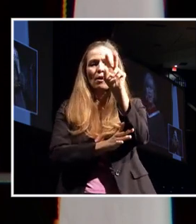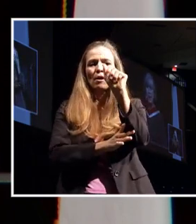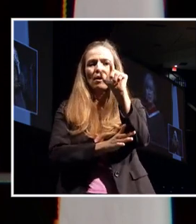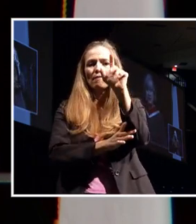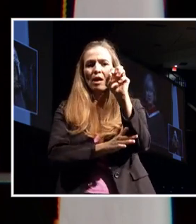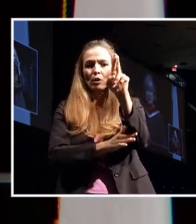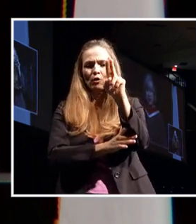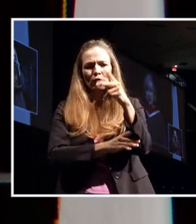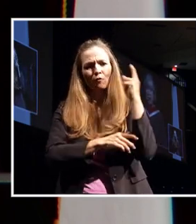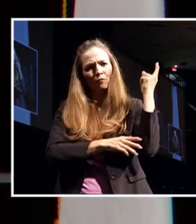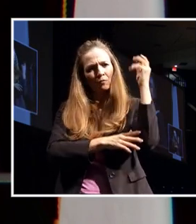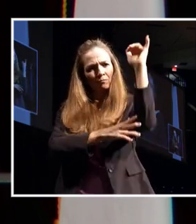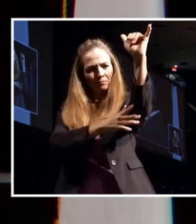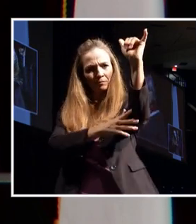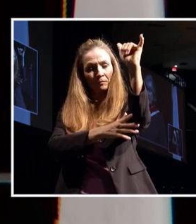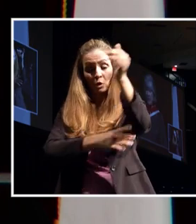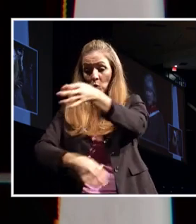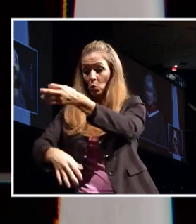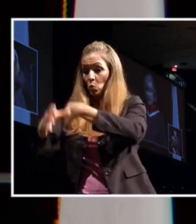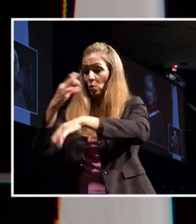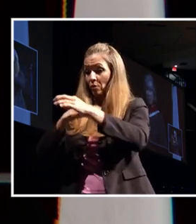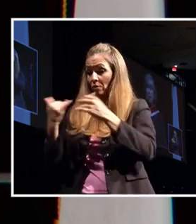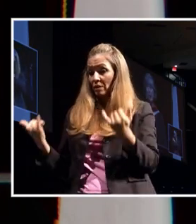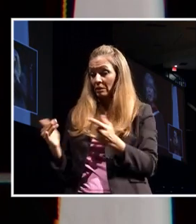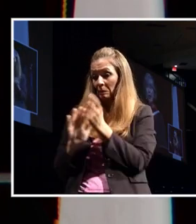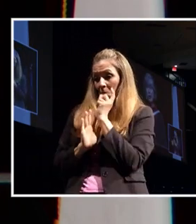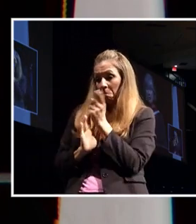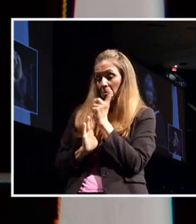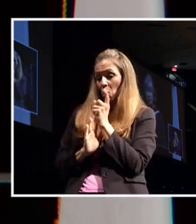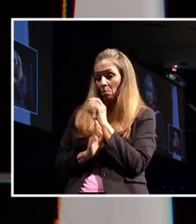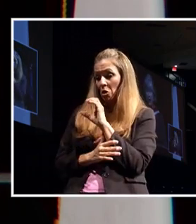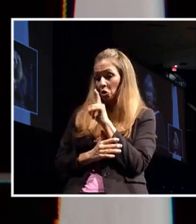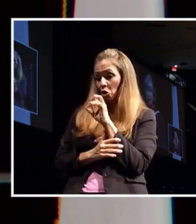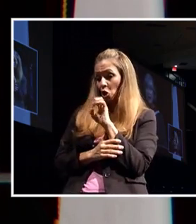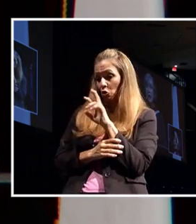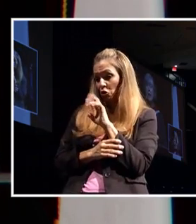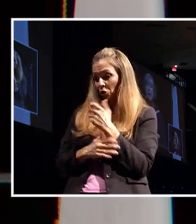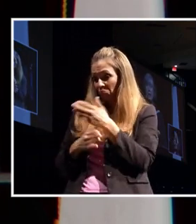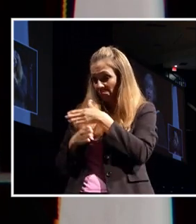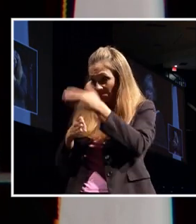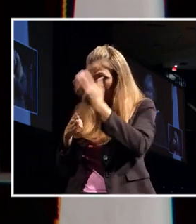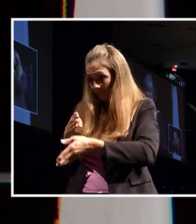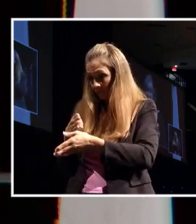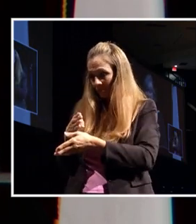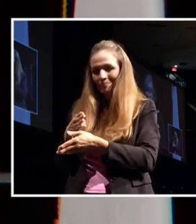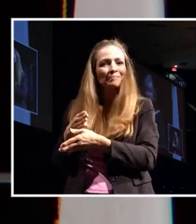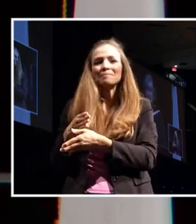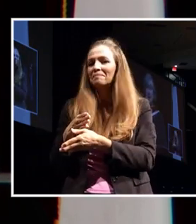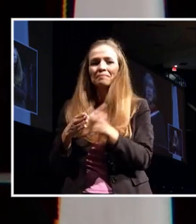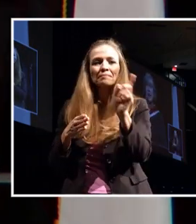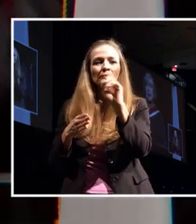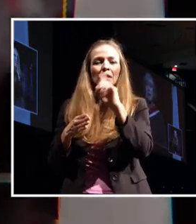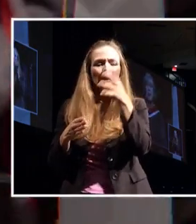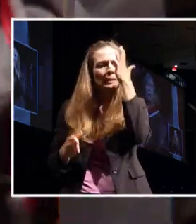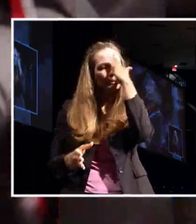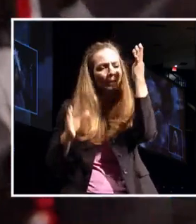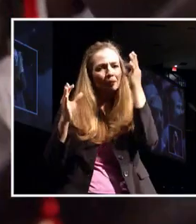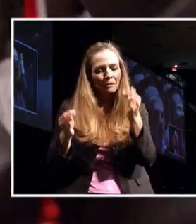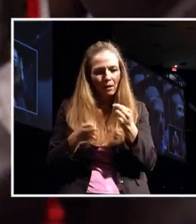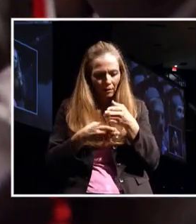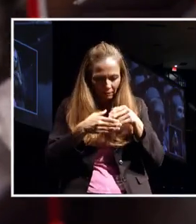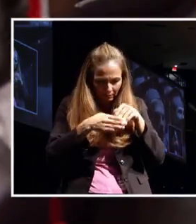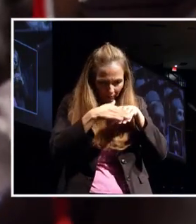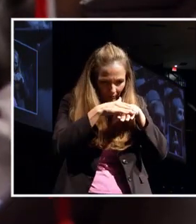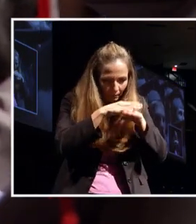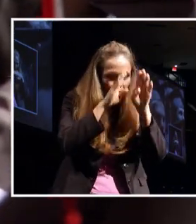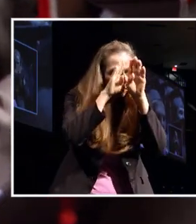of your lives. Rather than this being a moment of closure in your life, let this be the moment to decide what door you